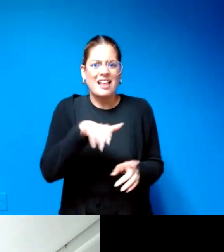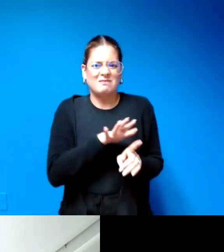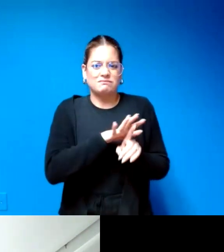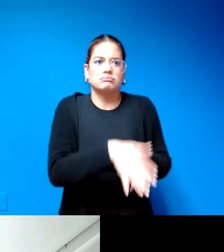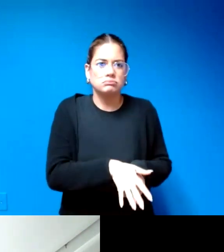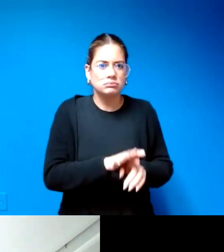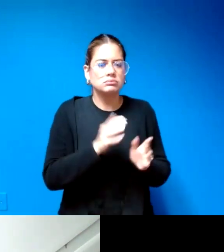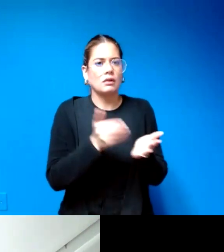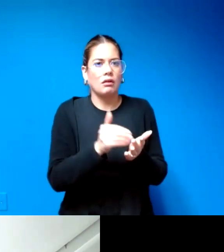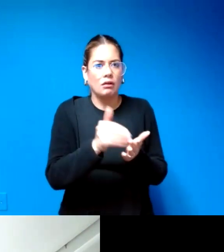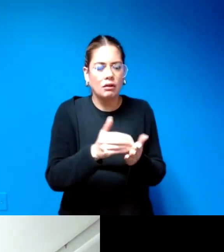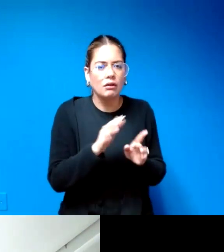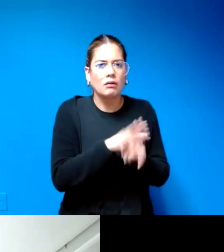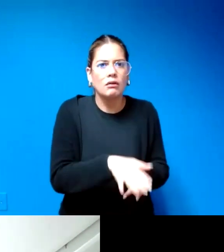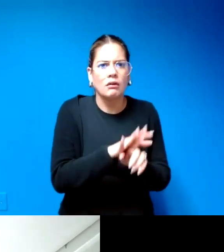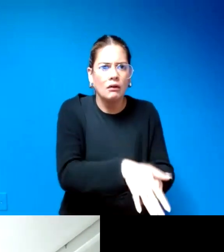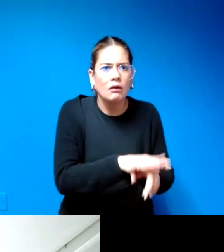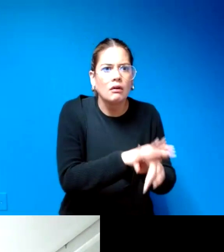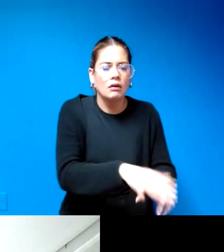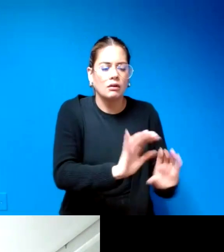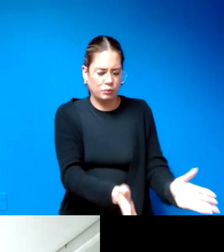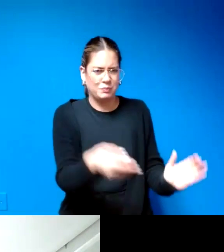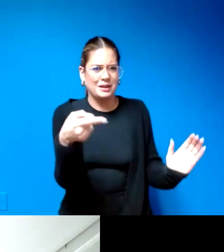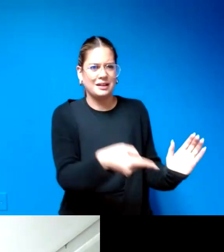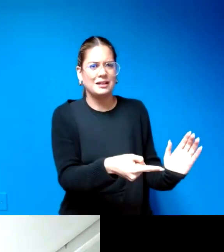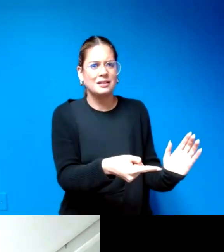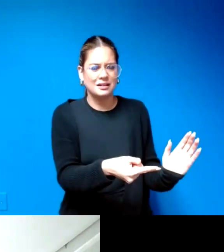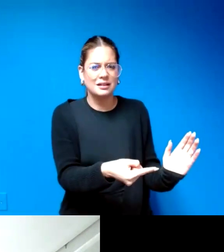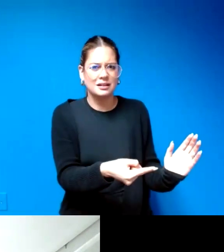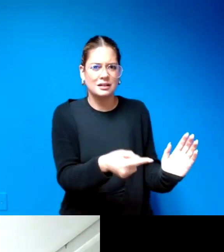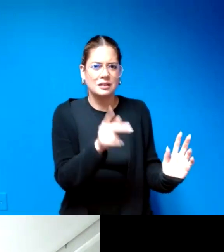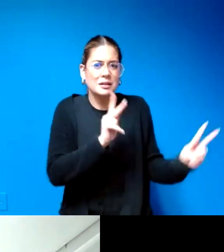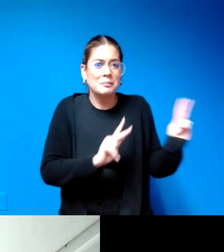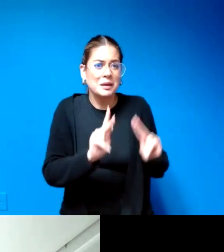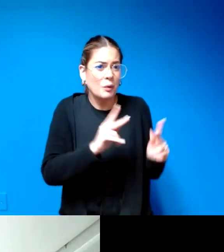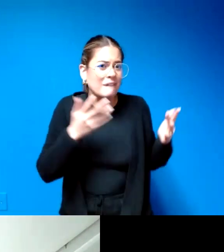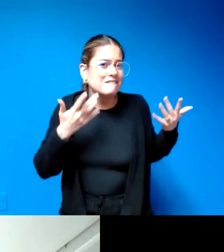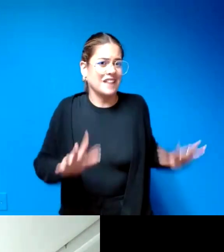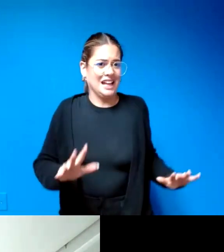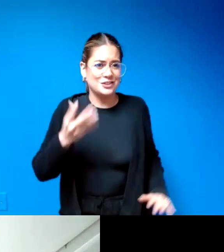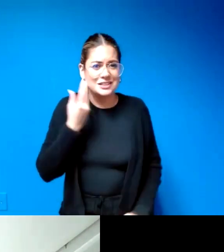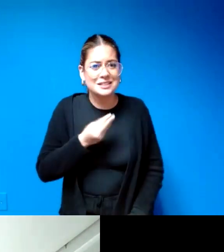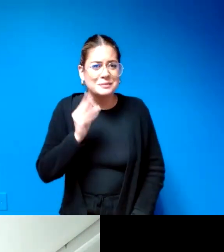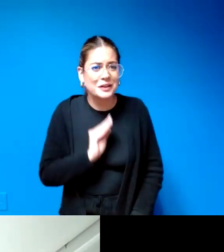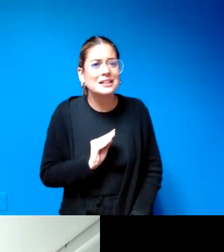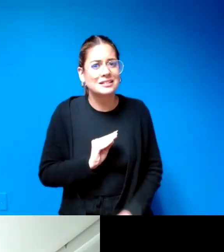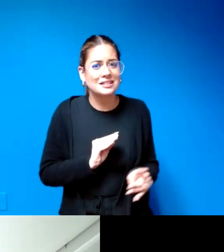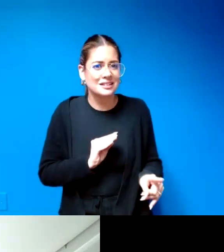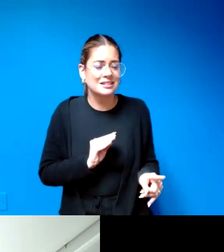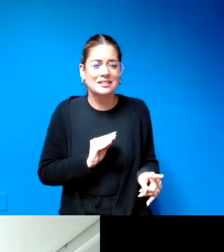oppression then means that people with lived experience do not have the